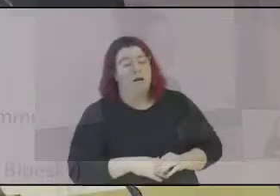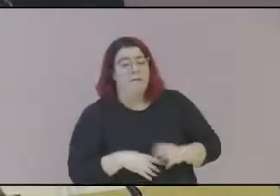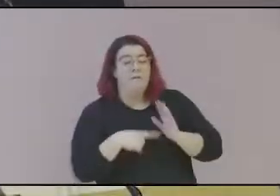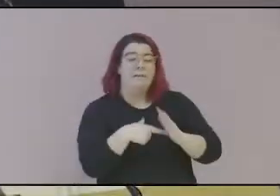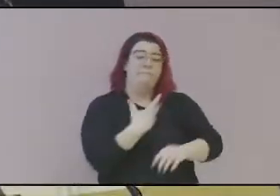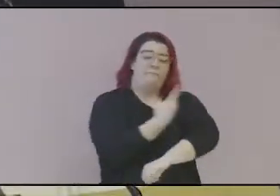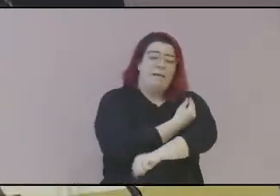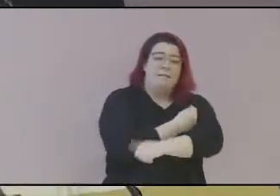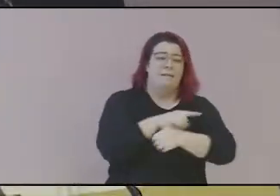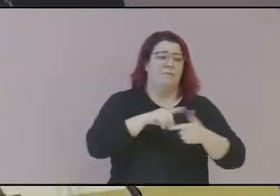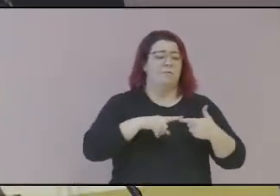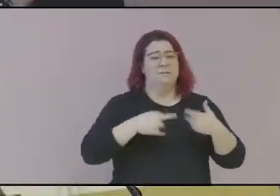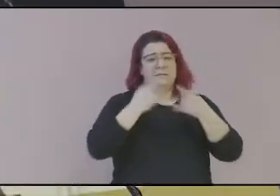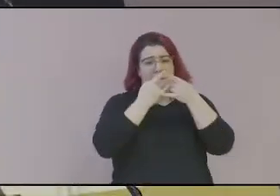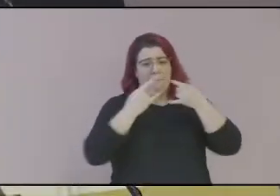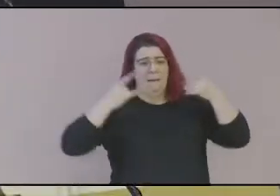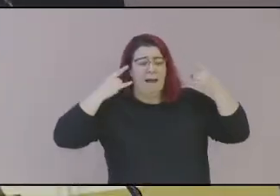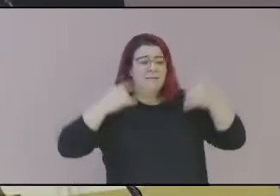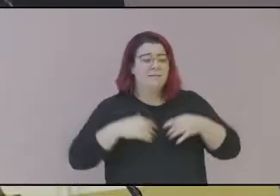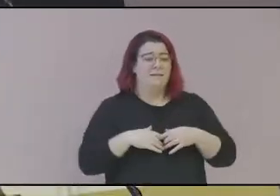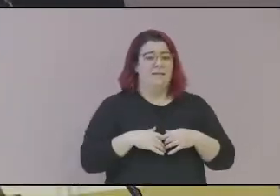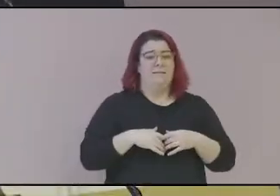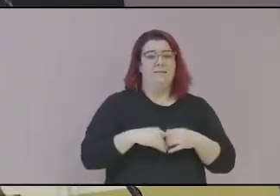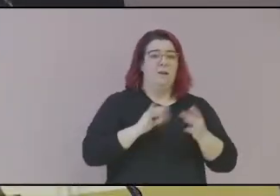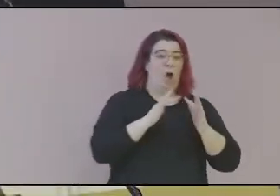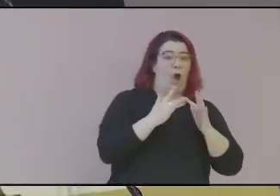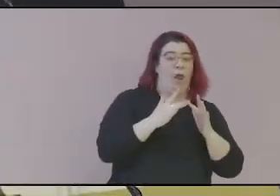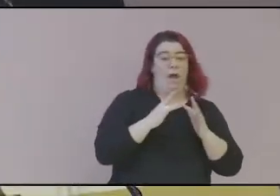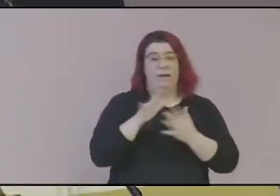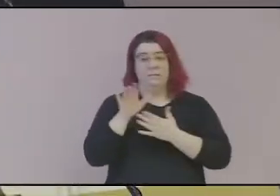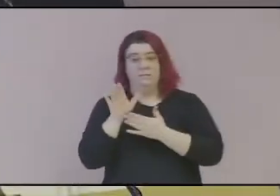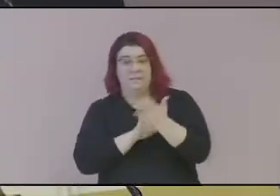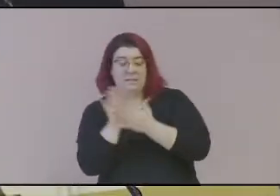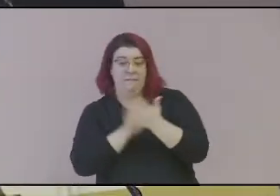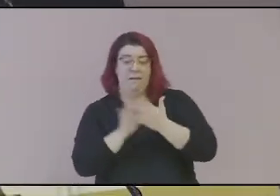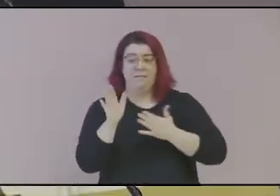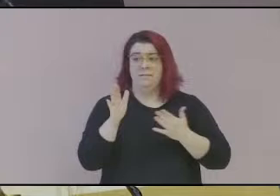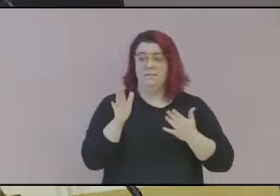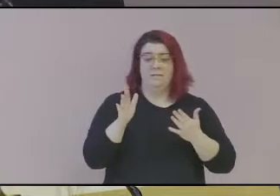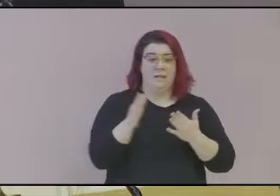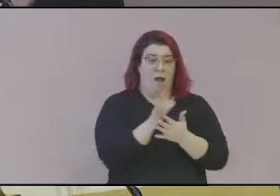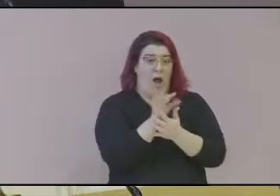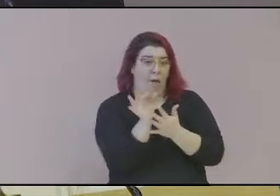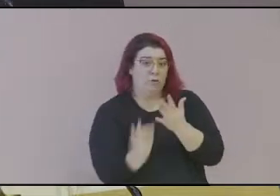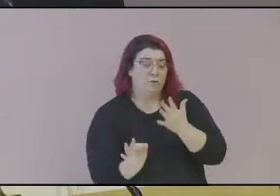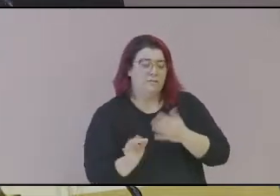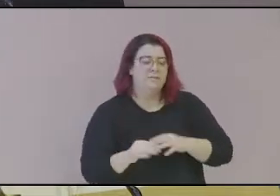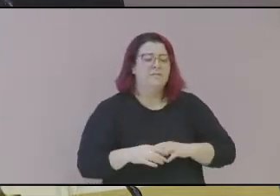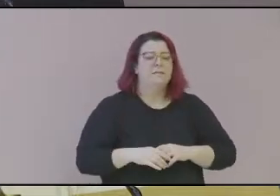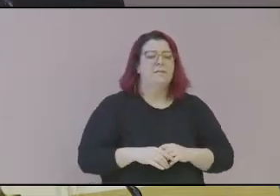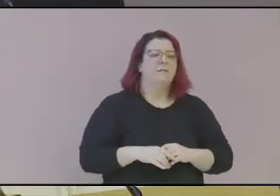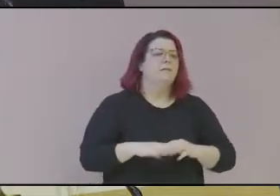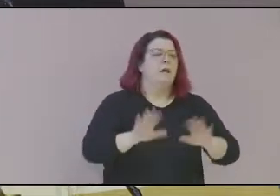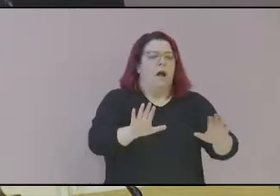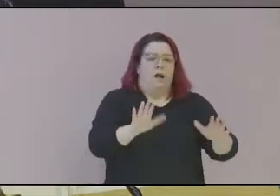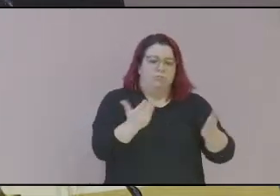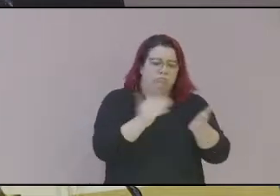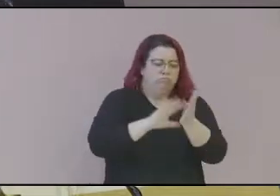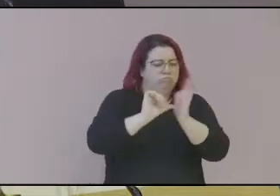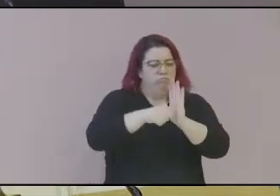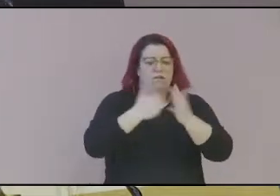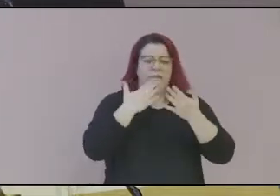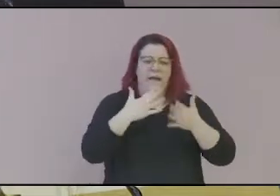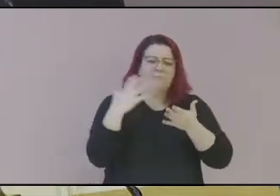and the benefits of hybrid options for accessibility. That said, I want to thank you for streaming this event, for those who can't be here